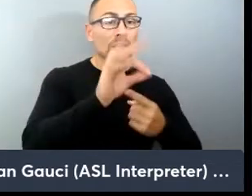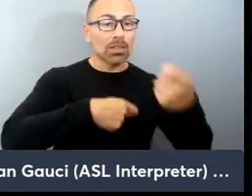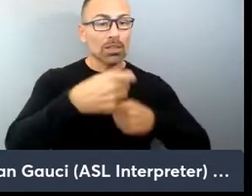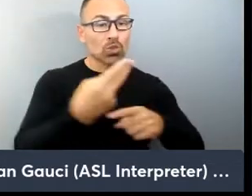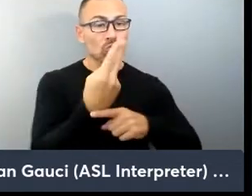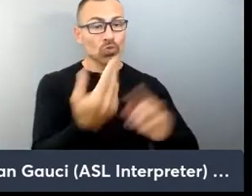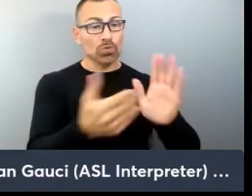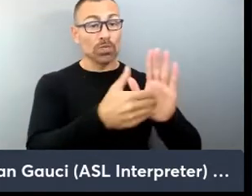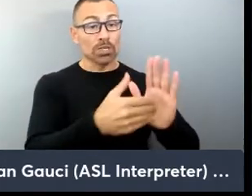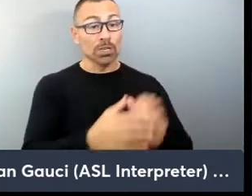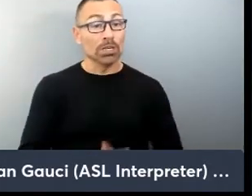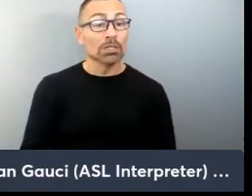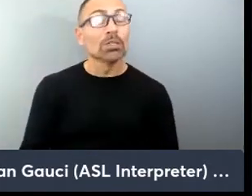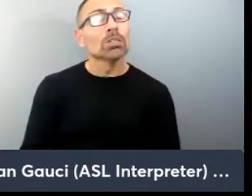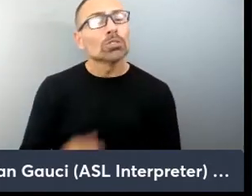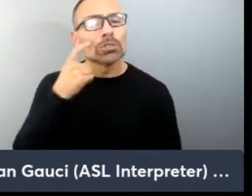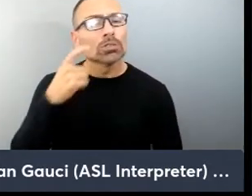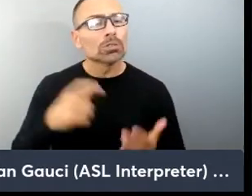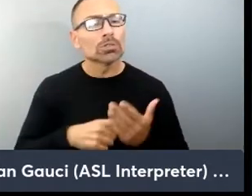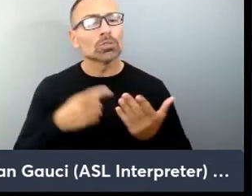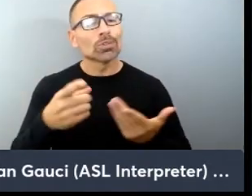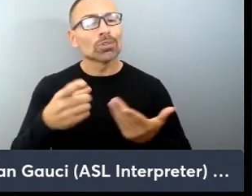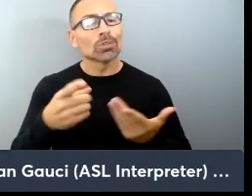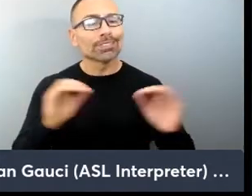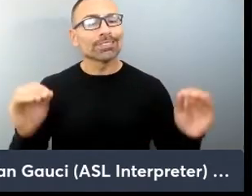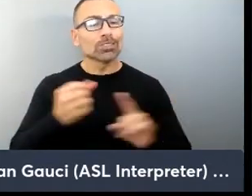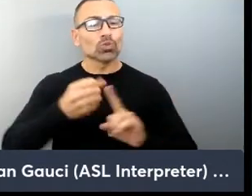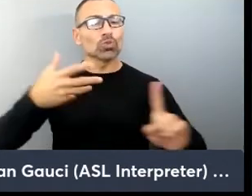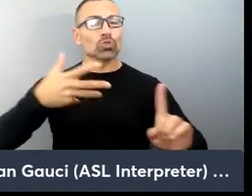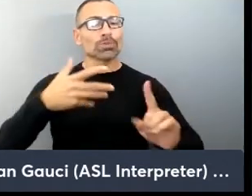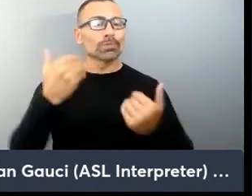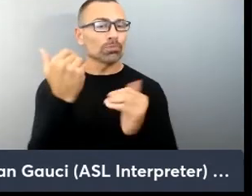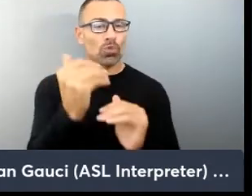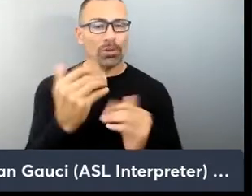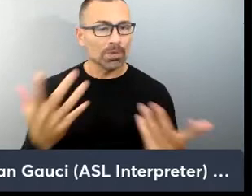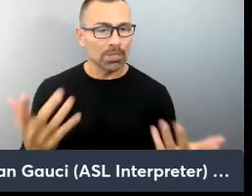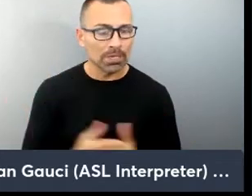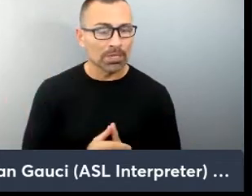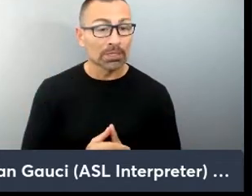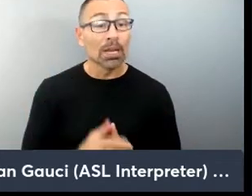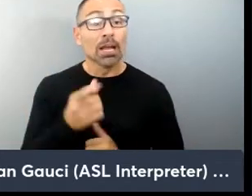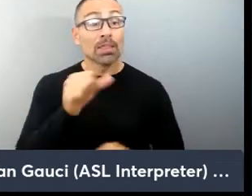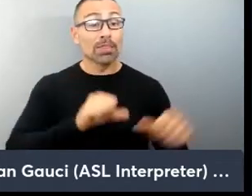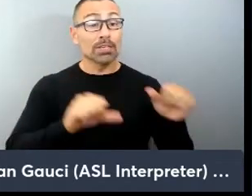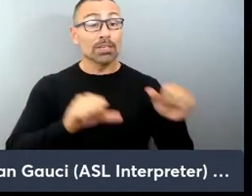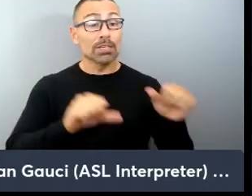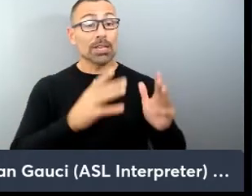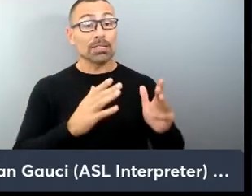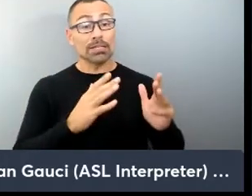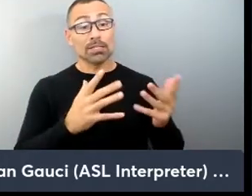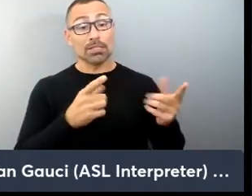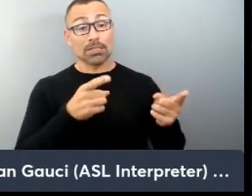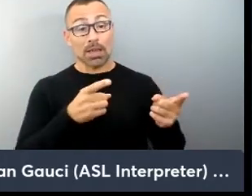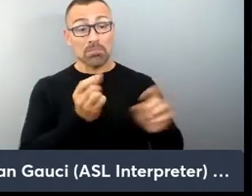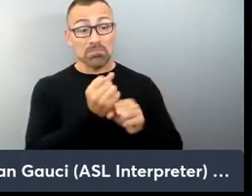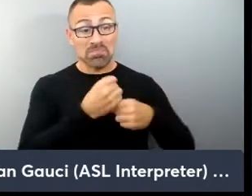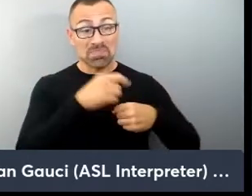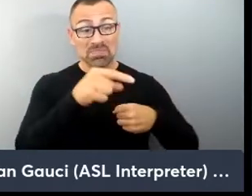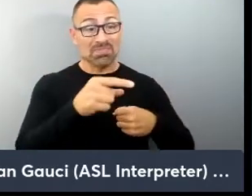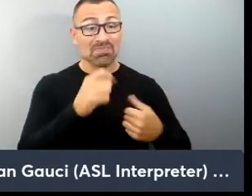parameters associated with this. So the data scientists who created this, for whatever reason, they haven't annotated that,